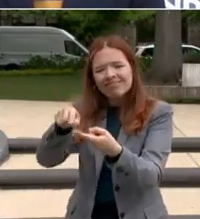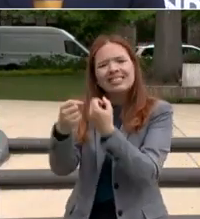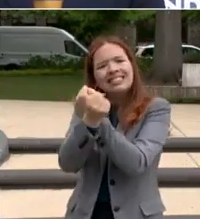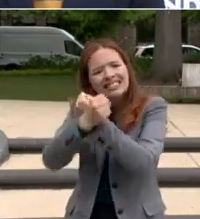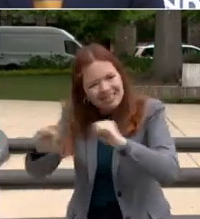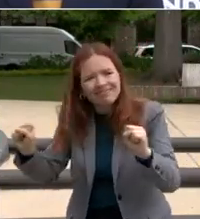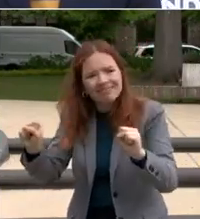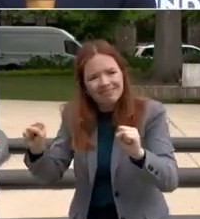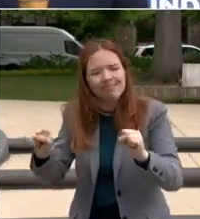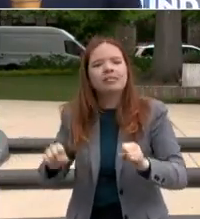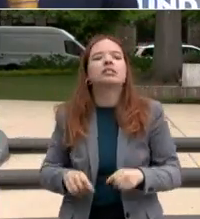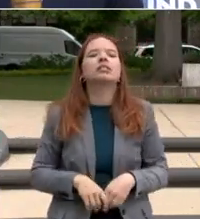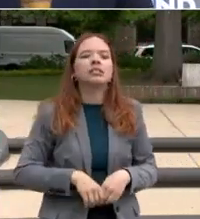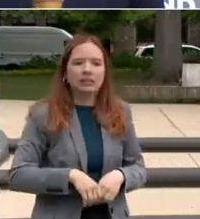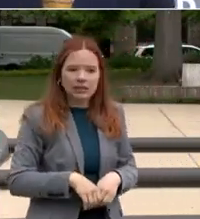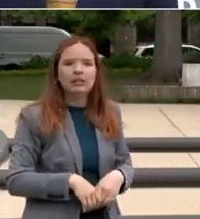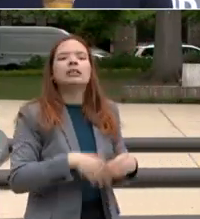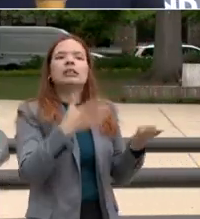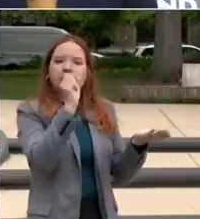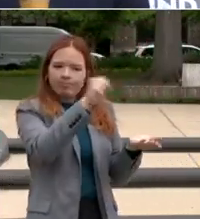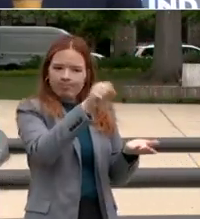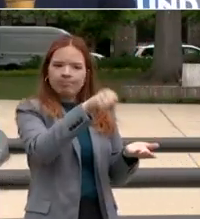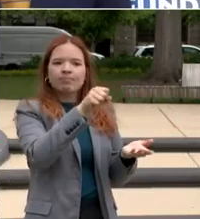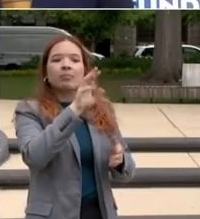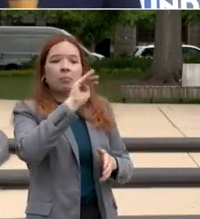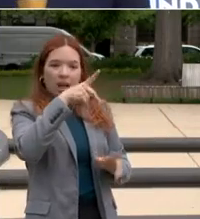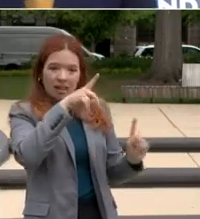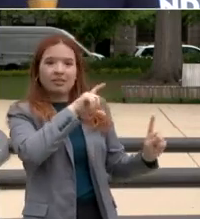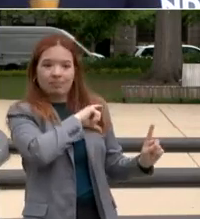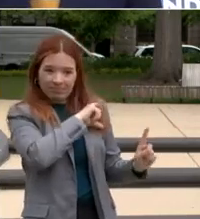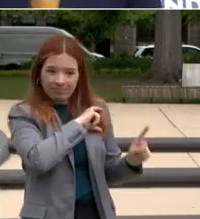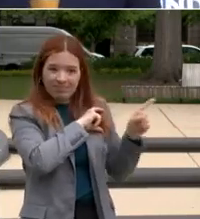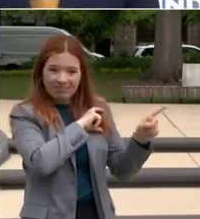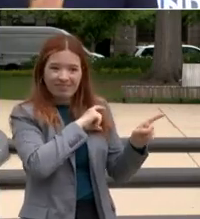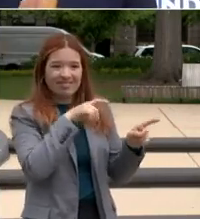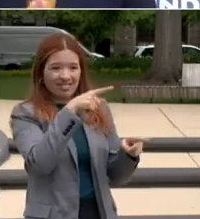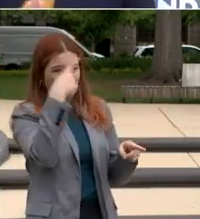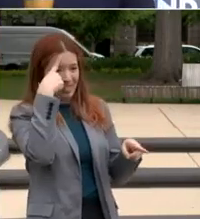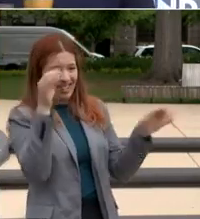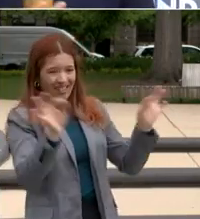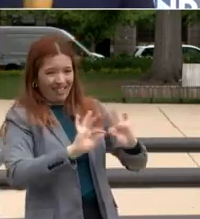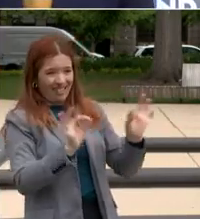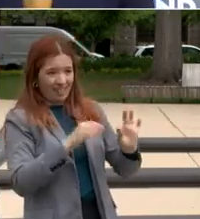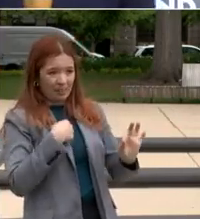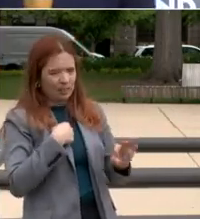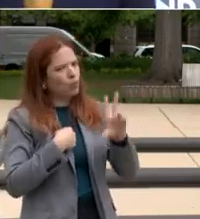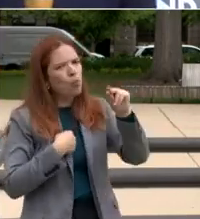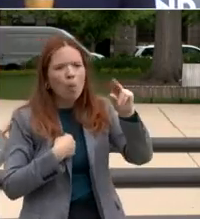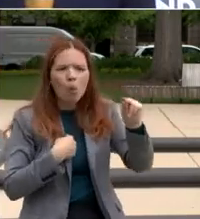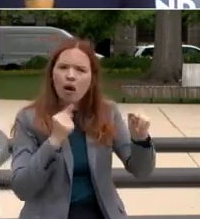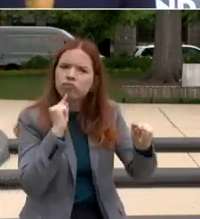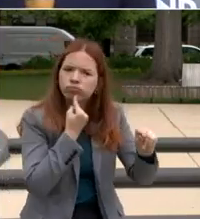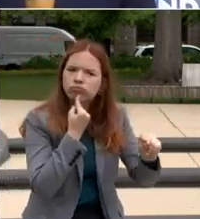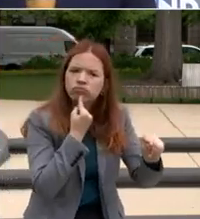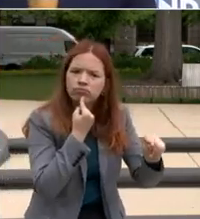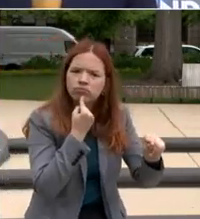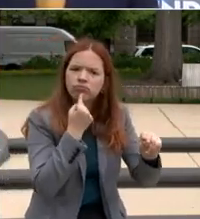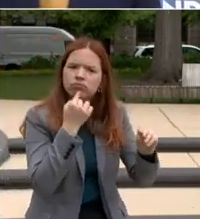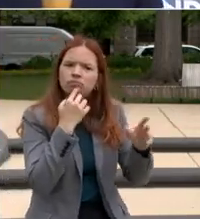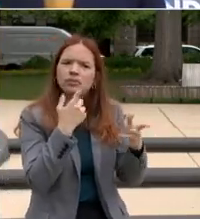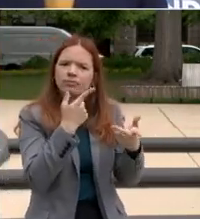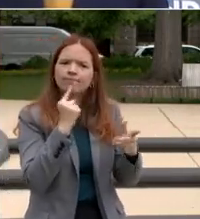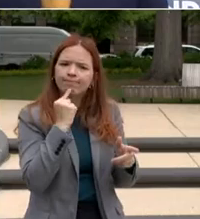the situation lightly because we don't want scofflaws of the law in any area, whether it's